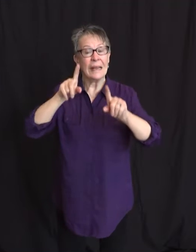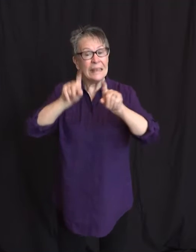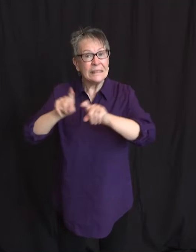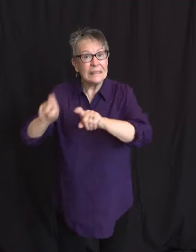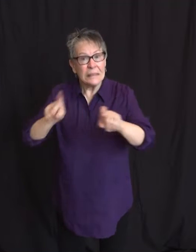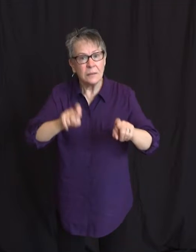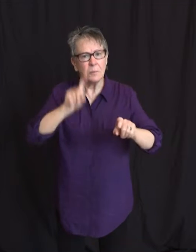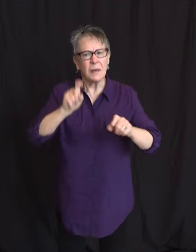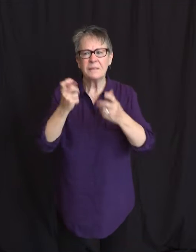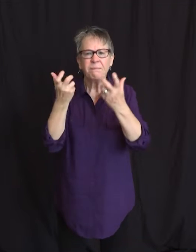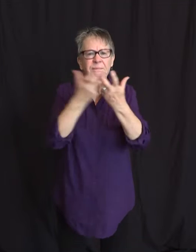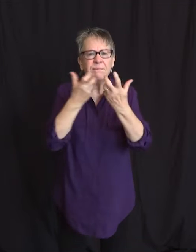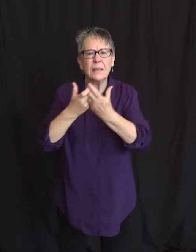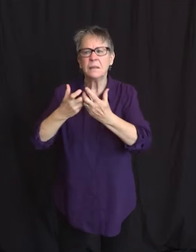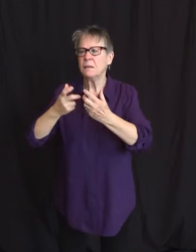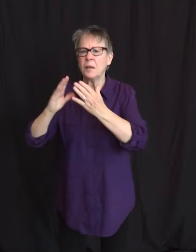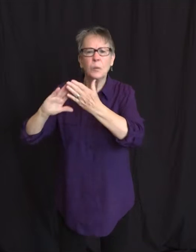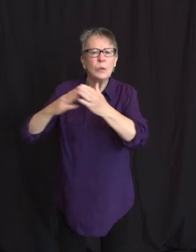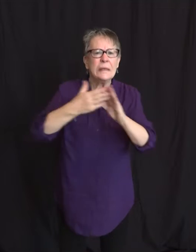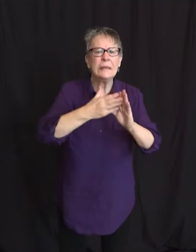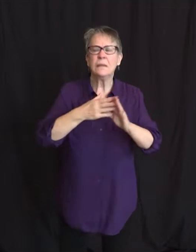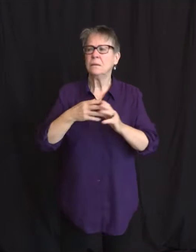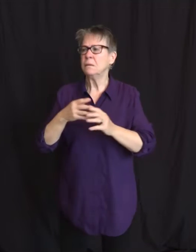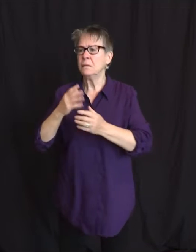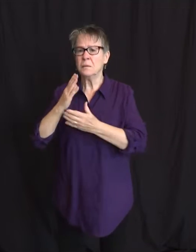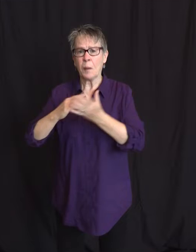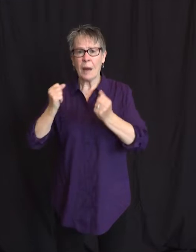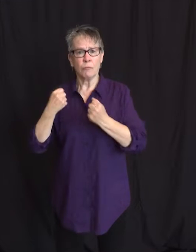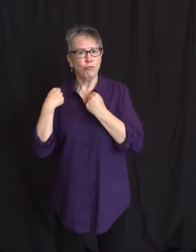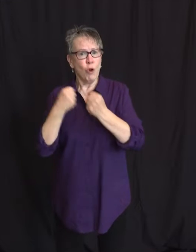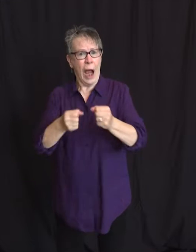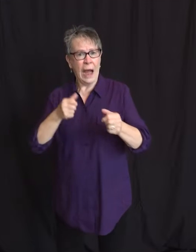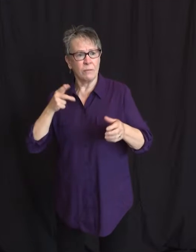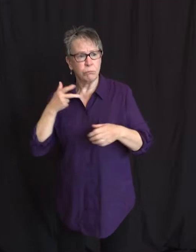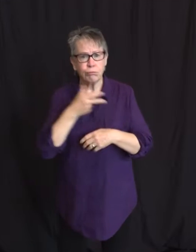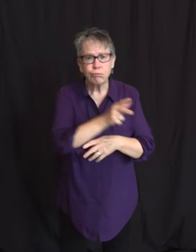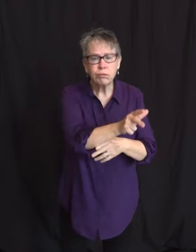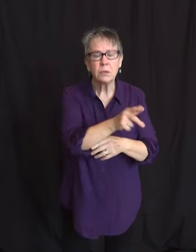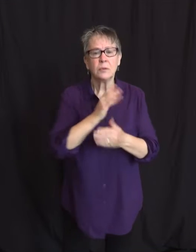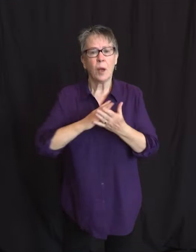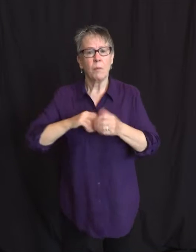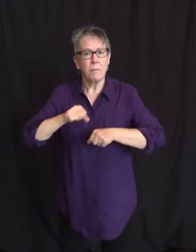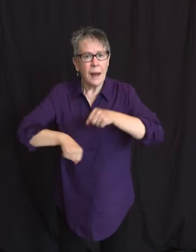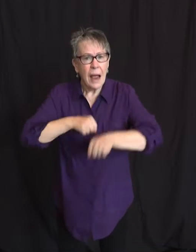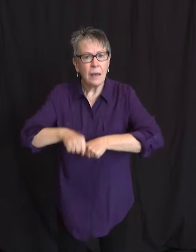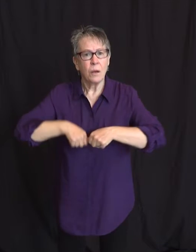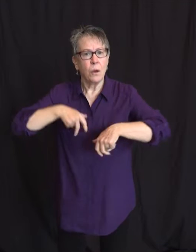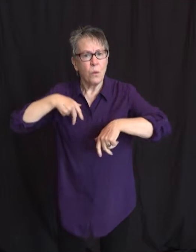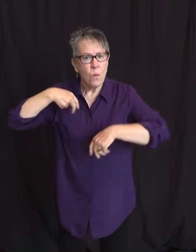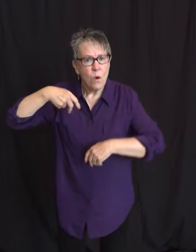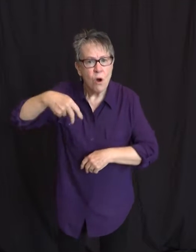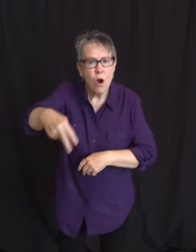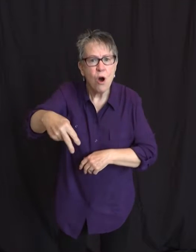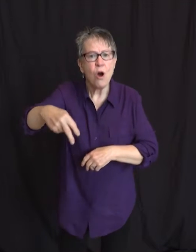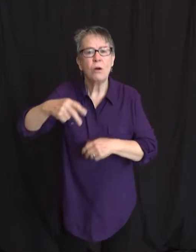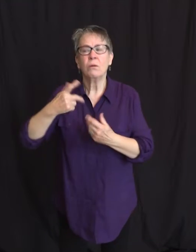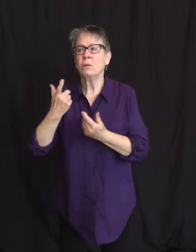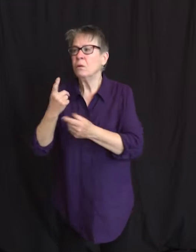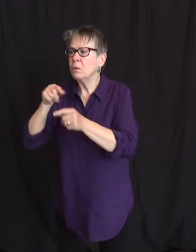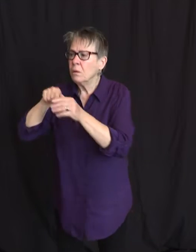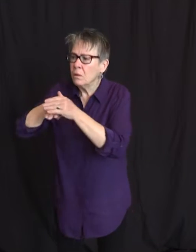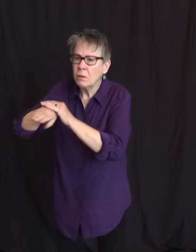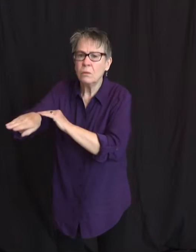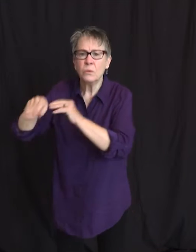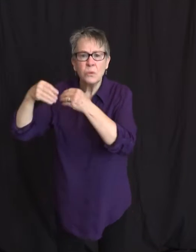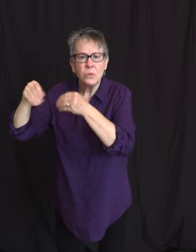prioritize testing for healthcare workers, other essential workers, and vulnerable populations. And we will